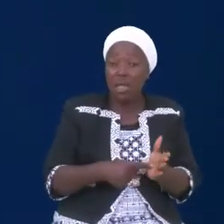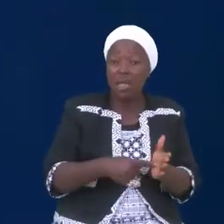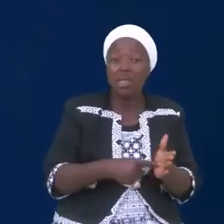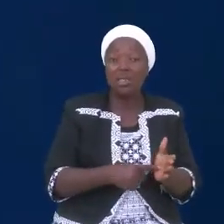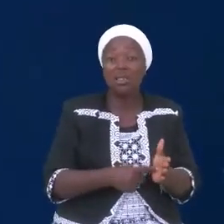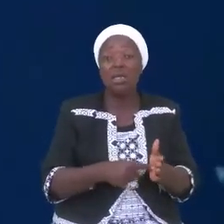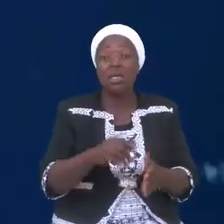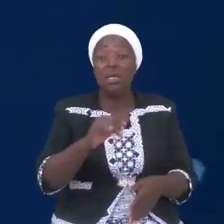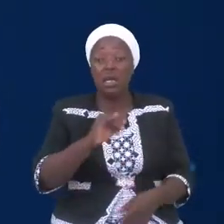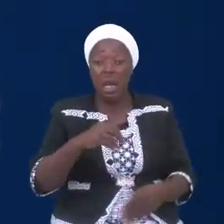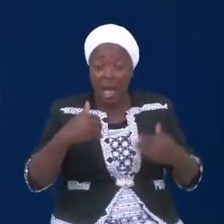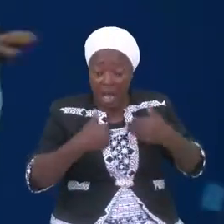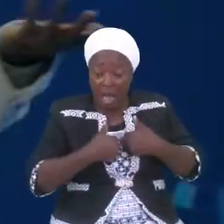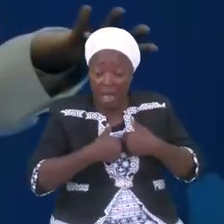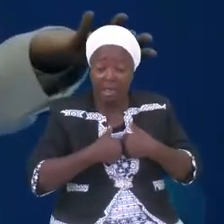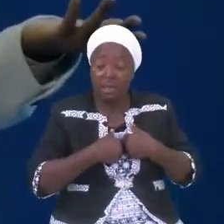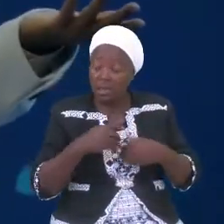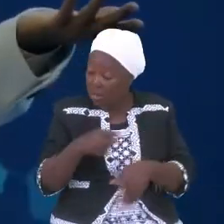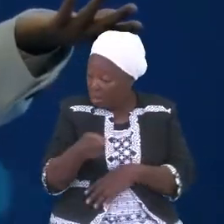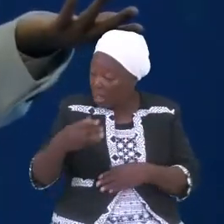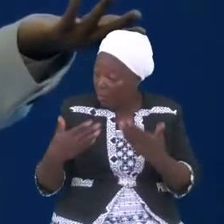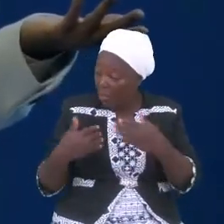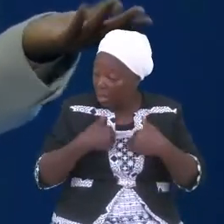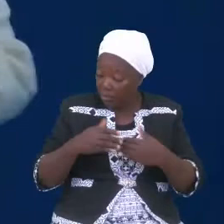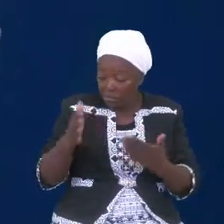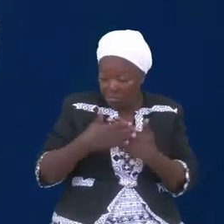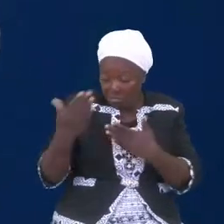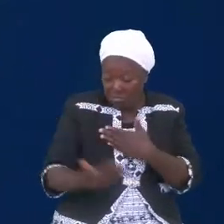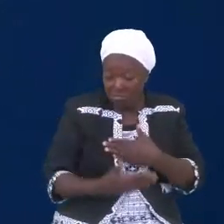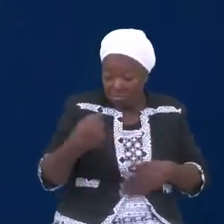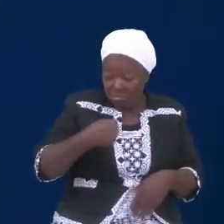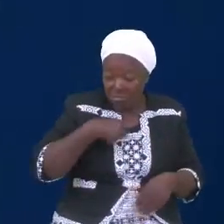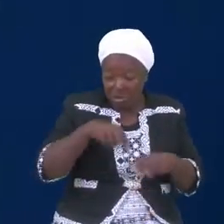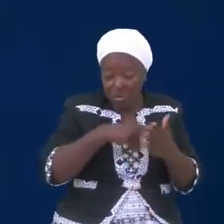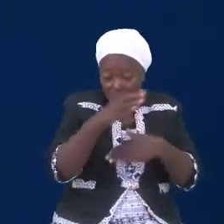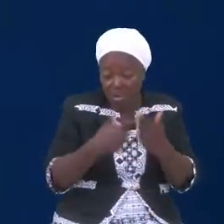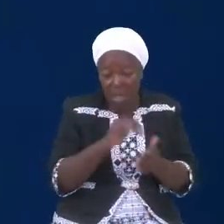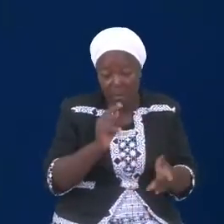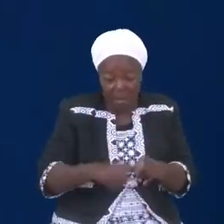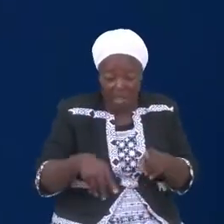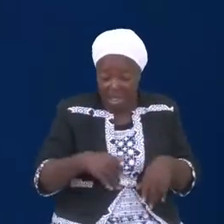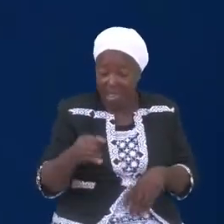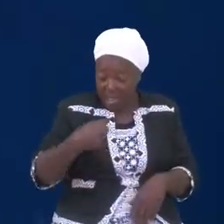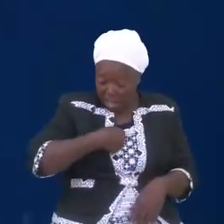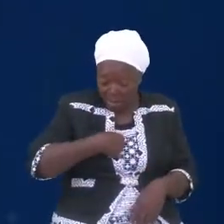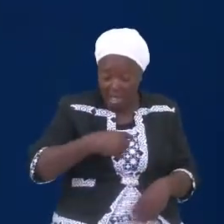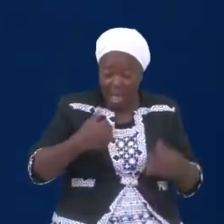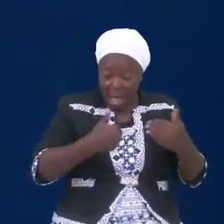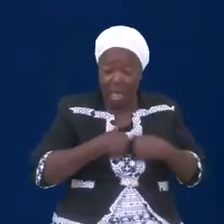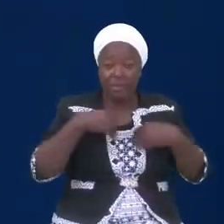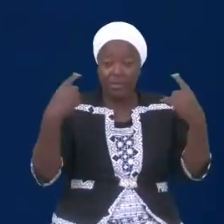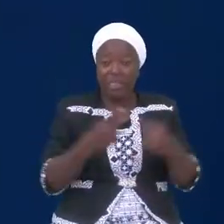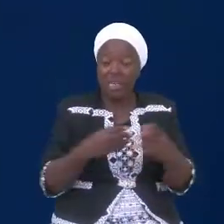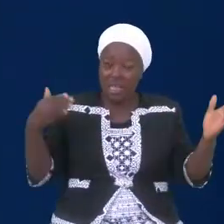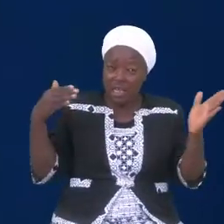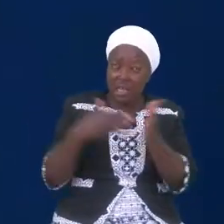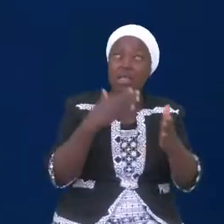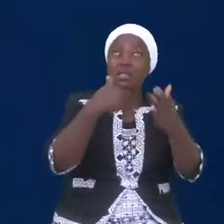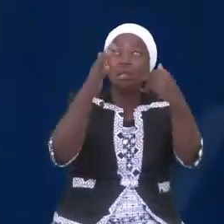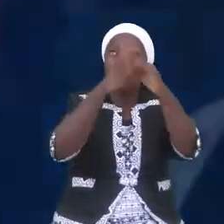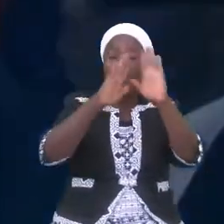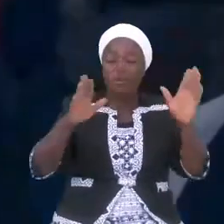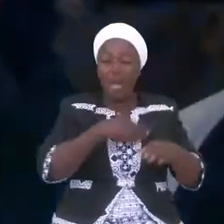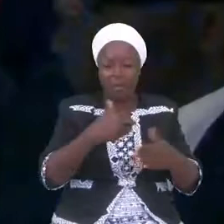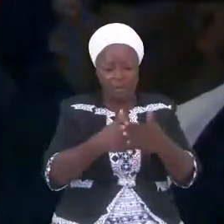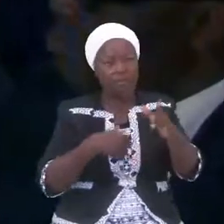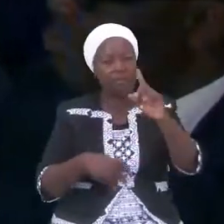have introduced me to that. I was the one that decided. I have sinned against heaven and